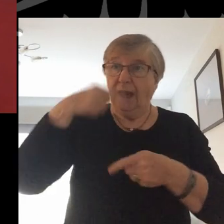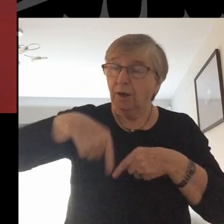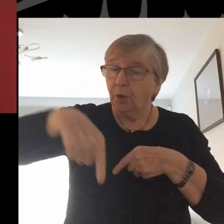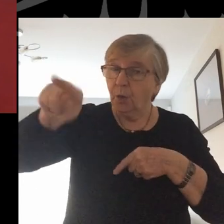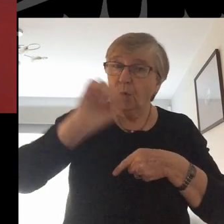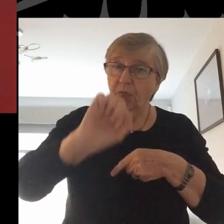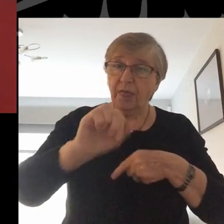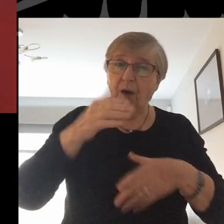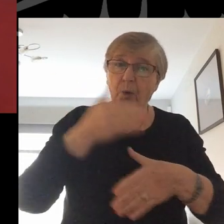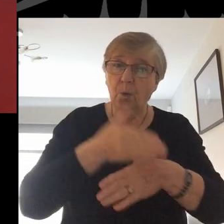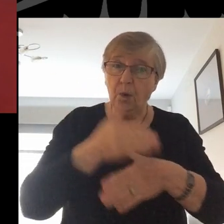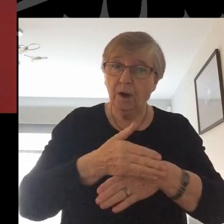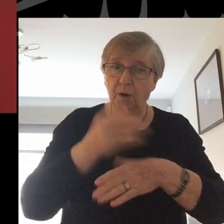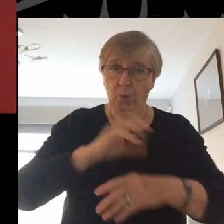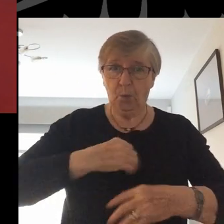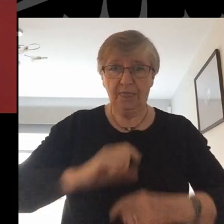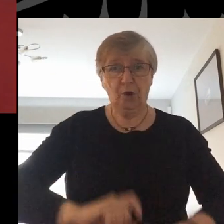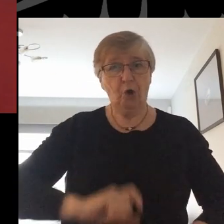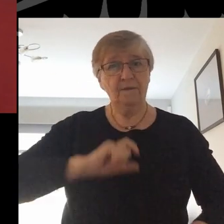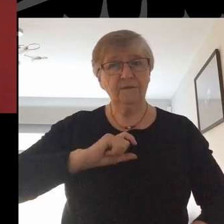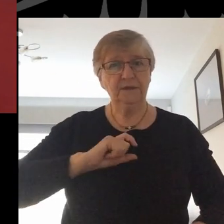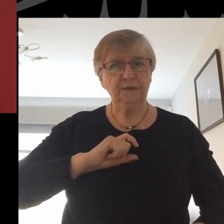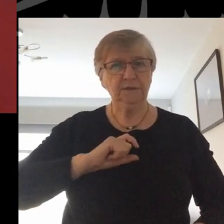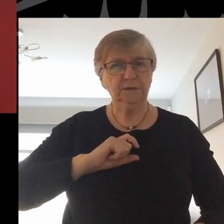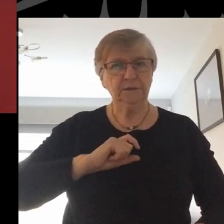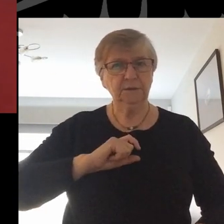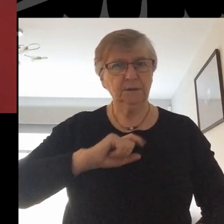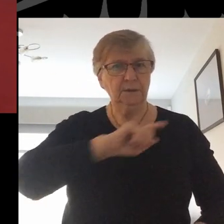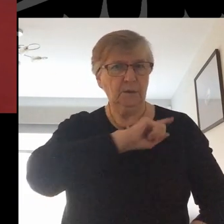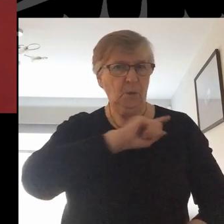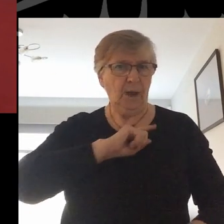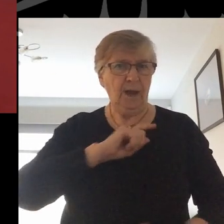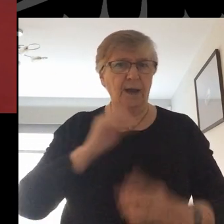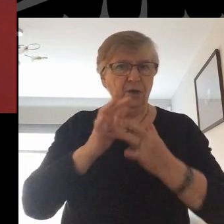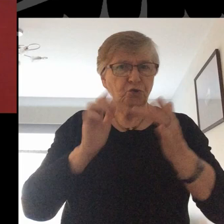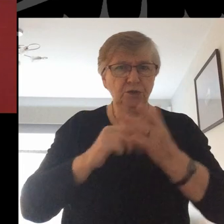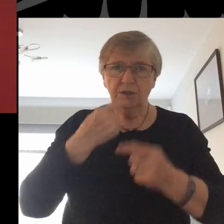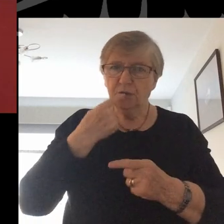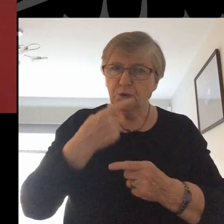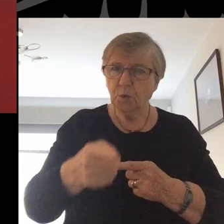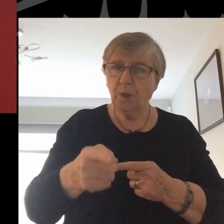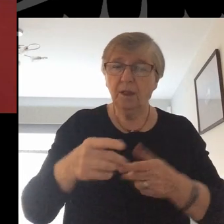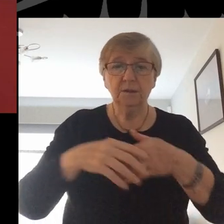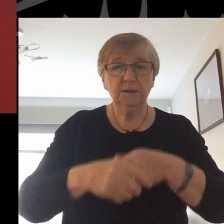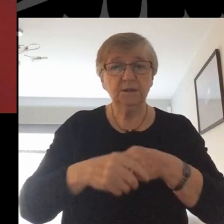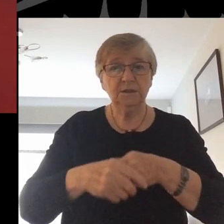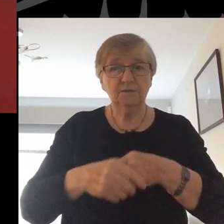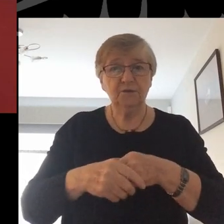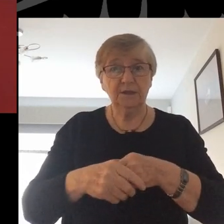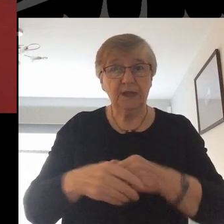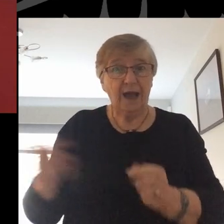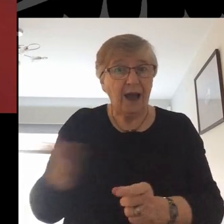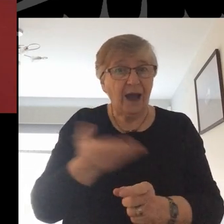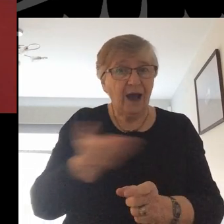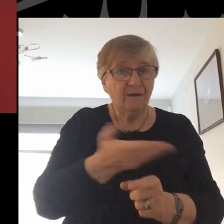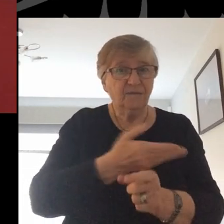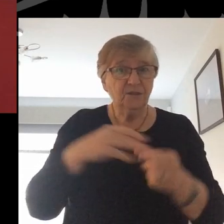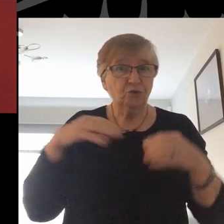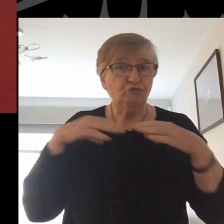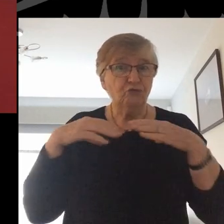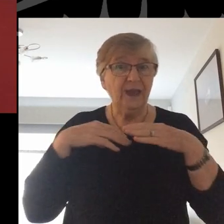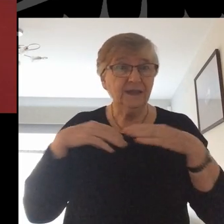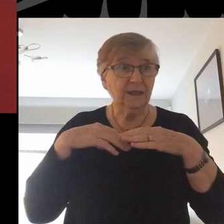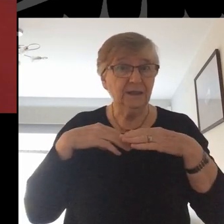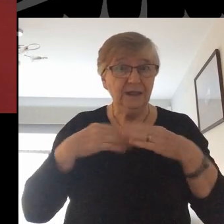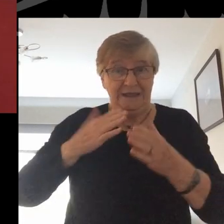such a mission, with a measure of confidence. Jesus says to his followers that the harvest is ready. It's the